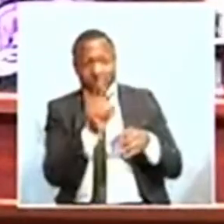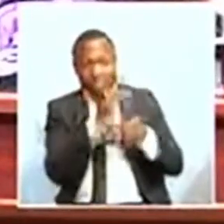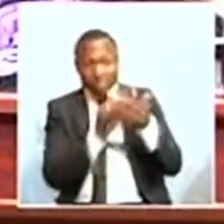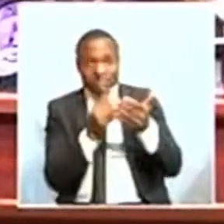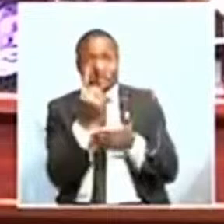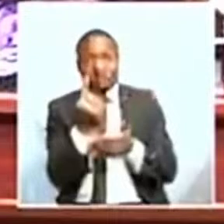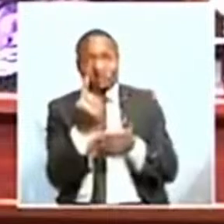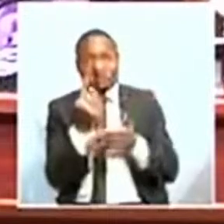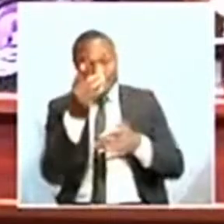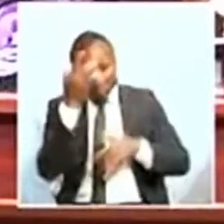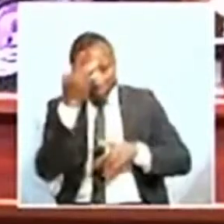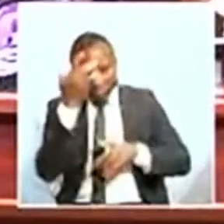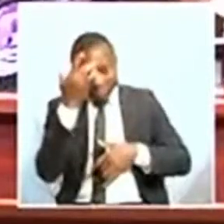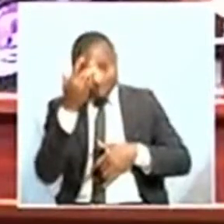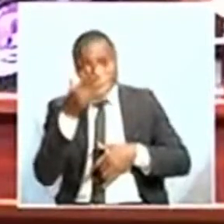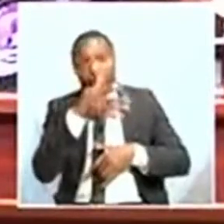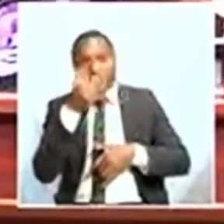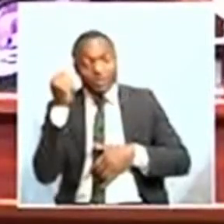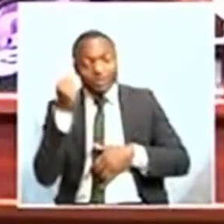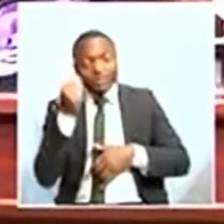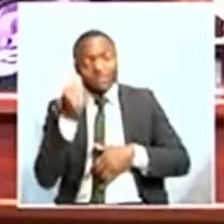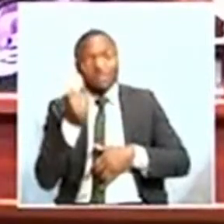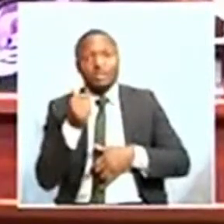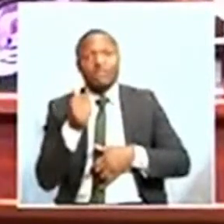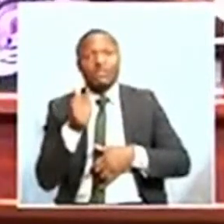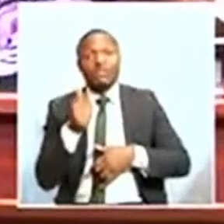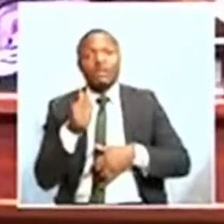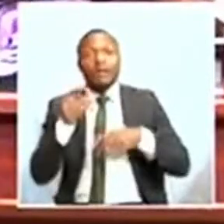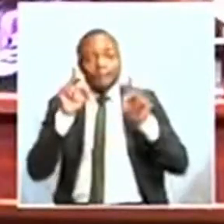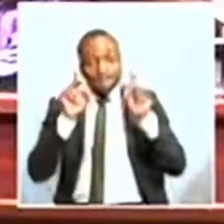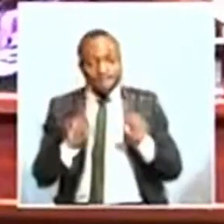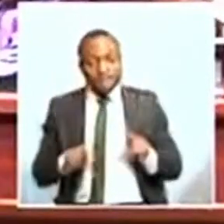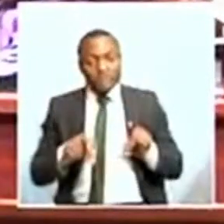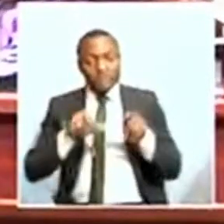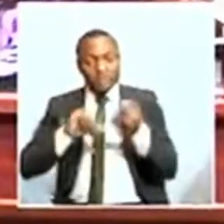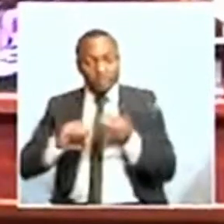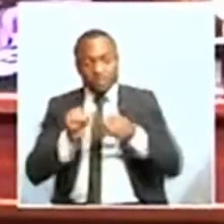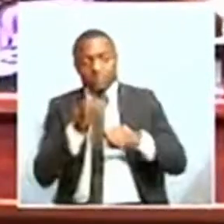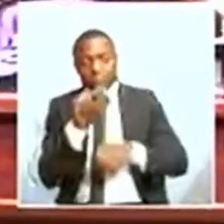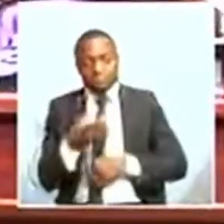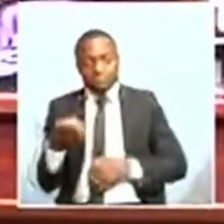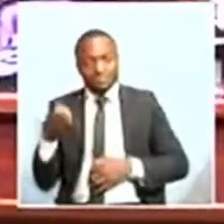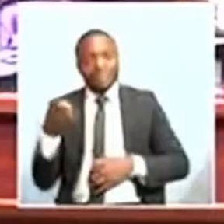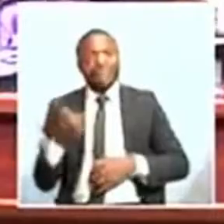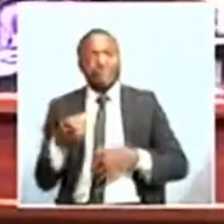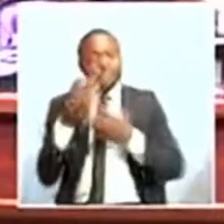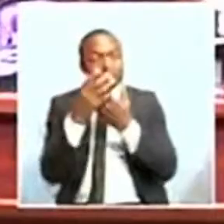may be infected, use personal protective equipment, such as masks and gloves.